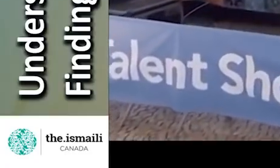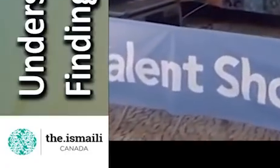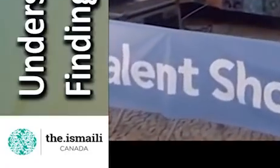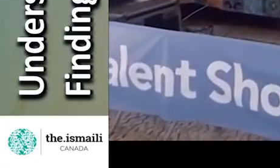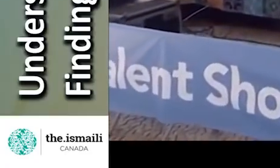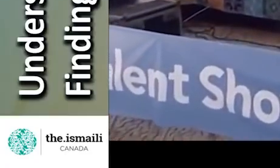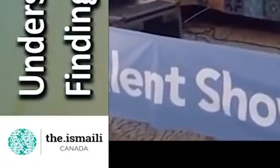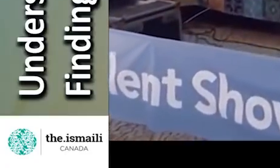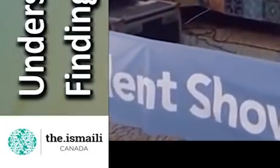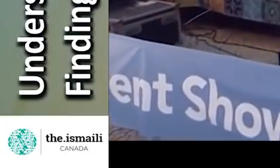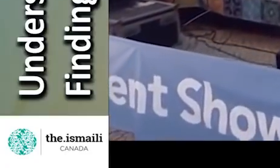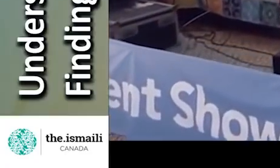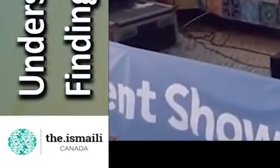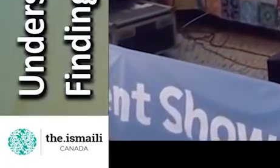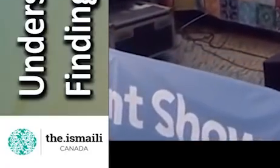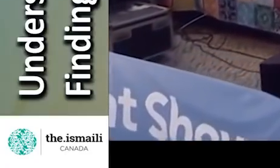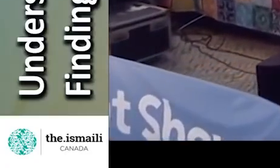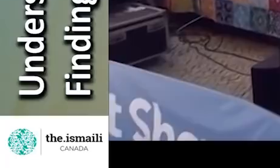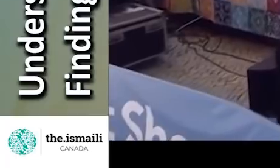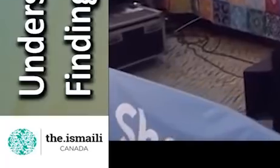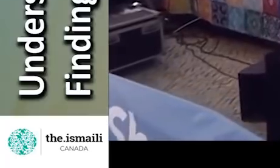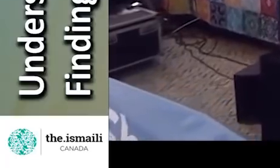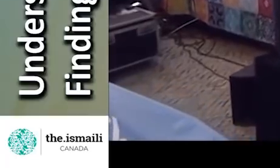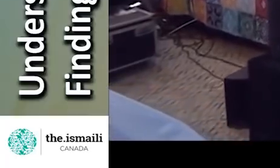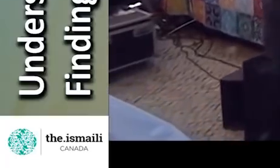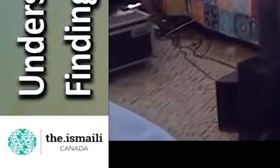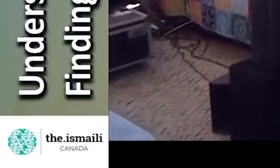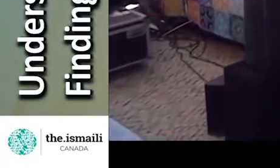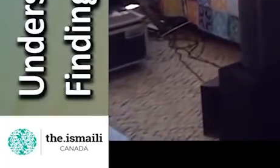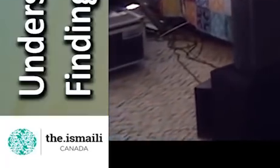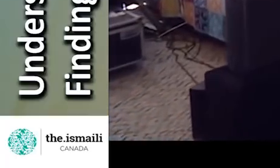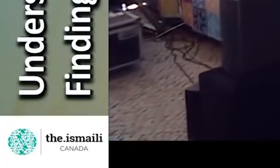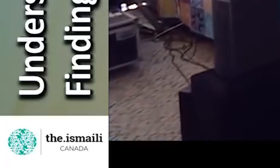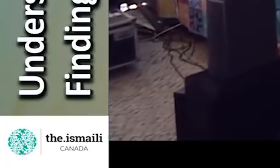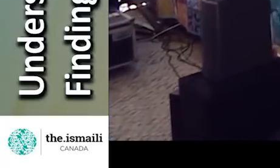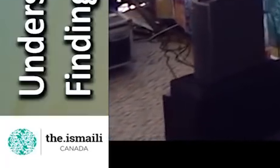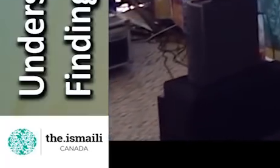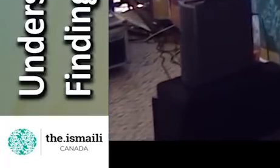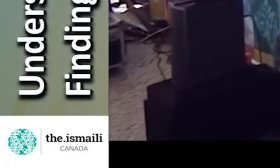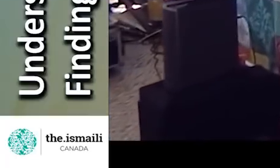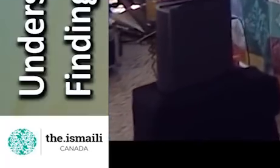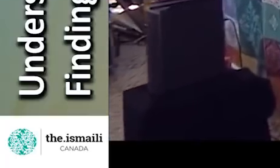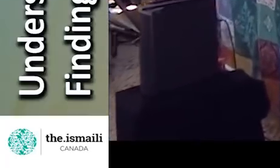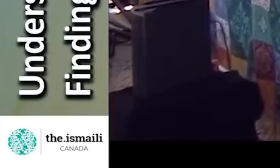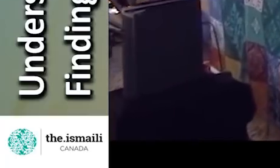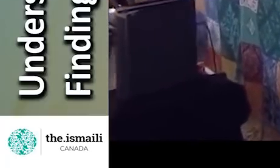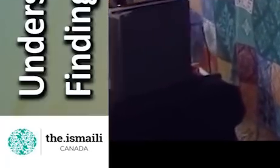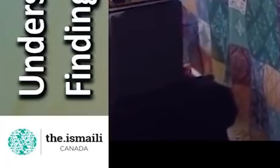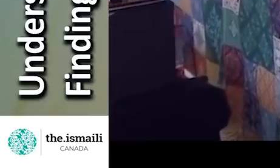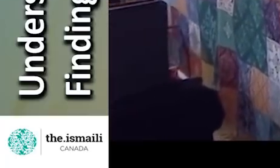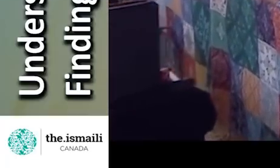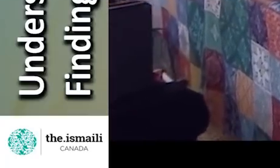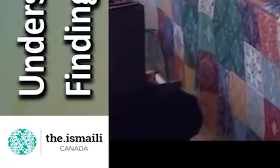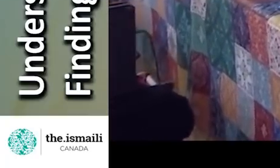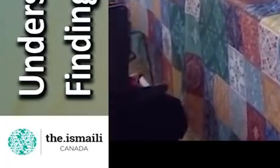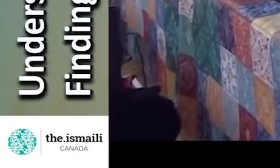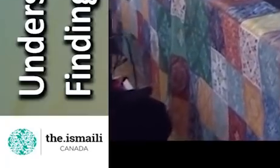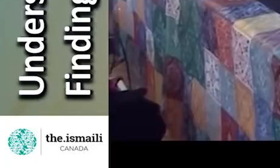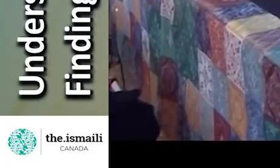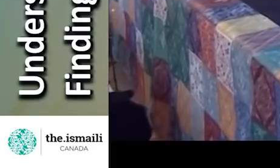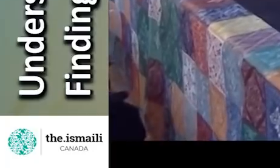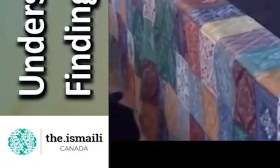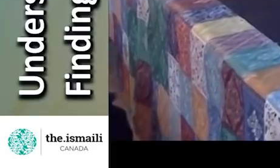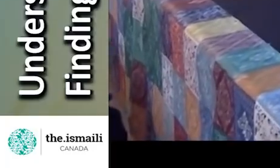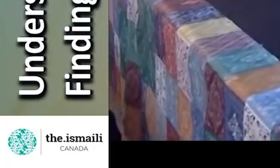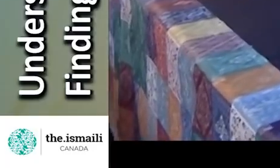There was a secret chord that David played, and he pleased the Lord. But you